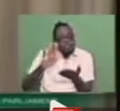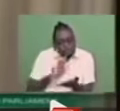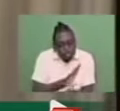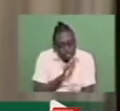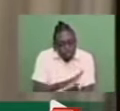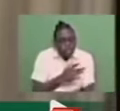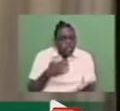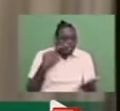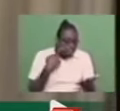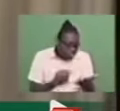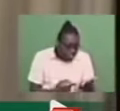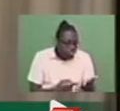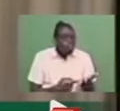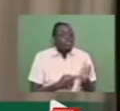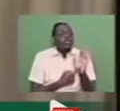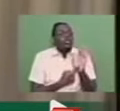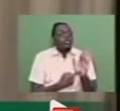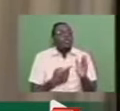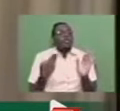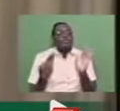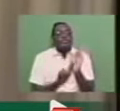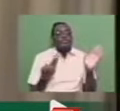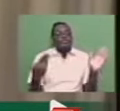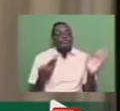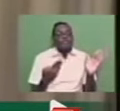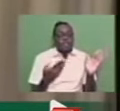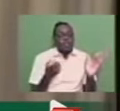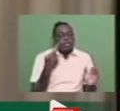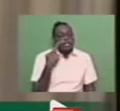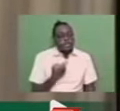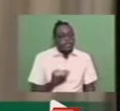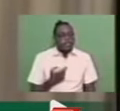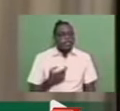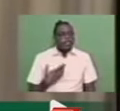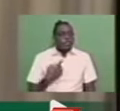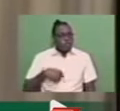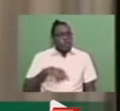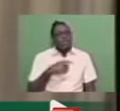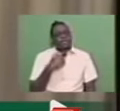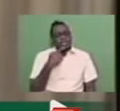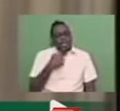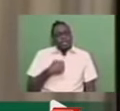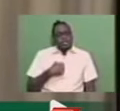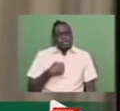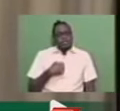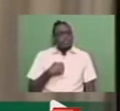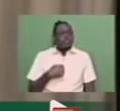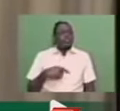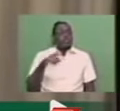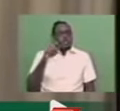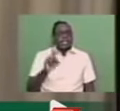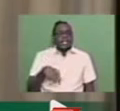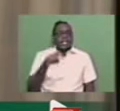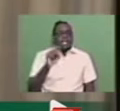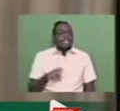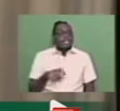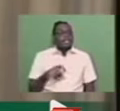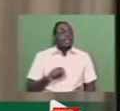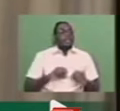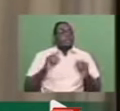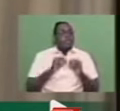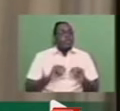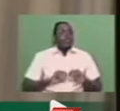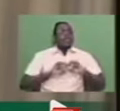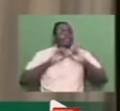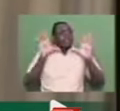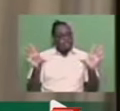Tell us why that is a preferred model instead of dealing with issues at the port. I call on government again to hold their hands until,